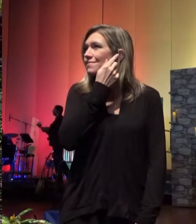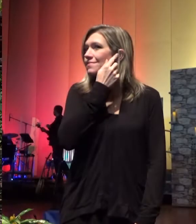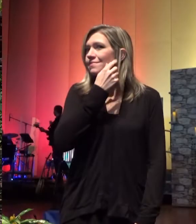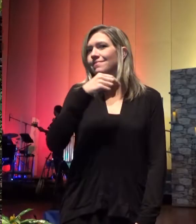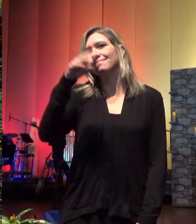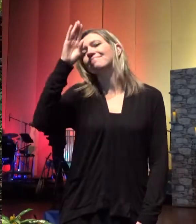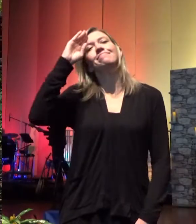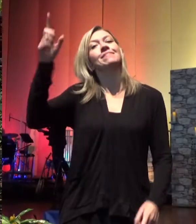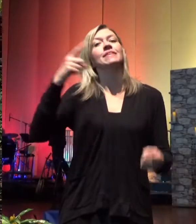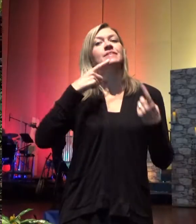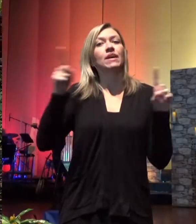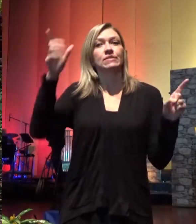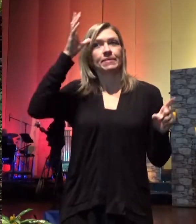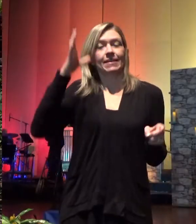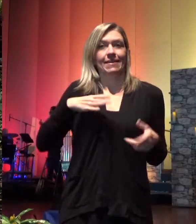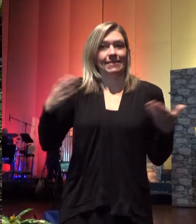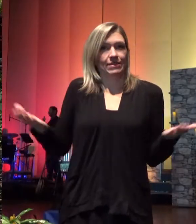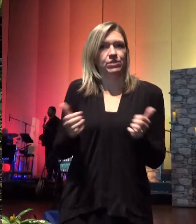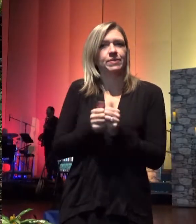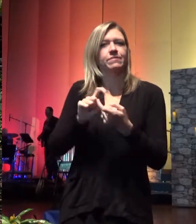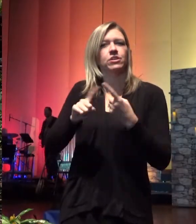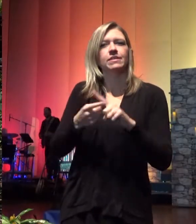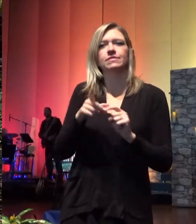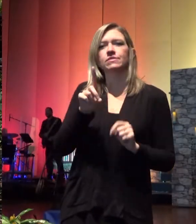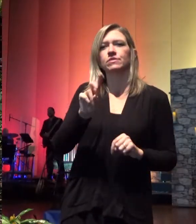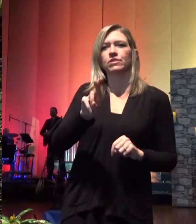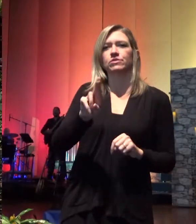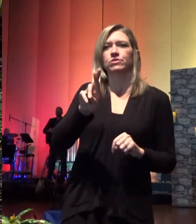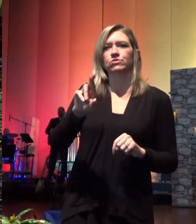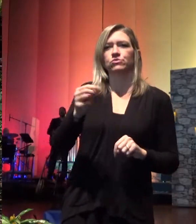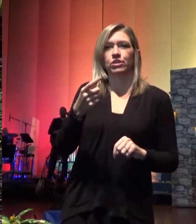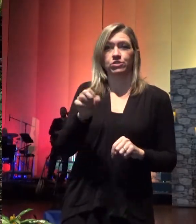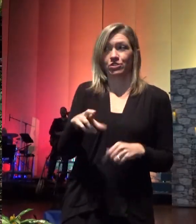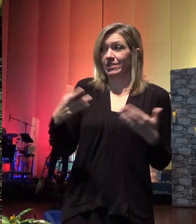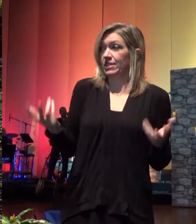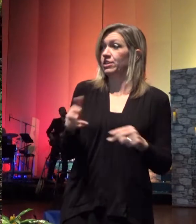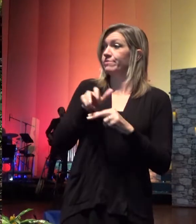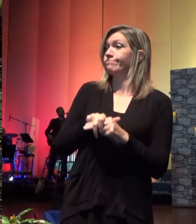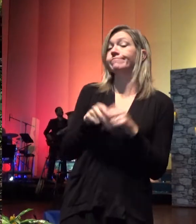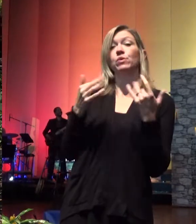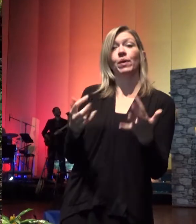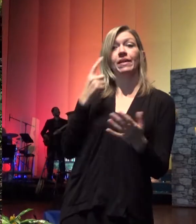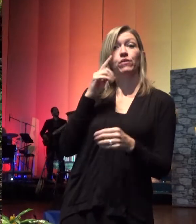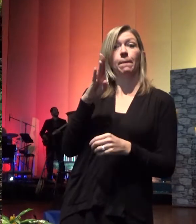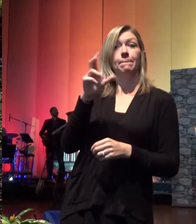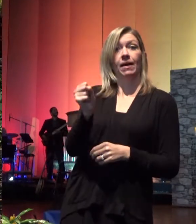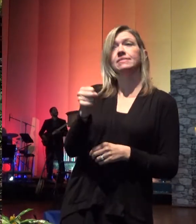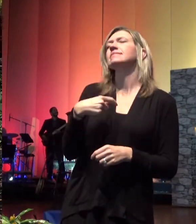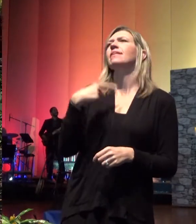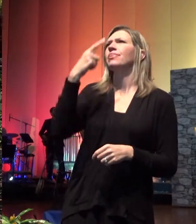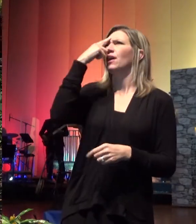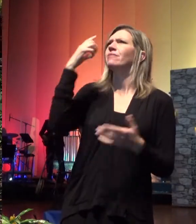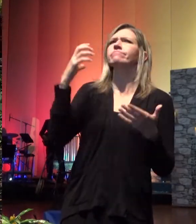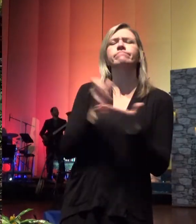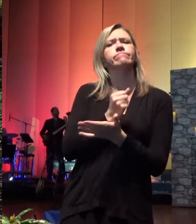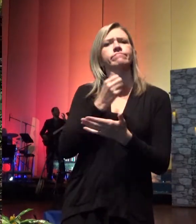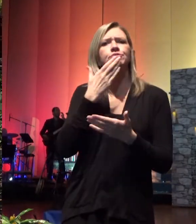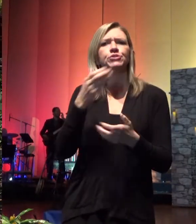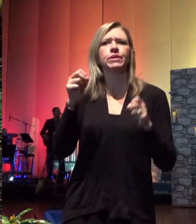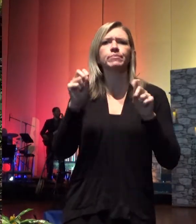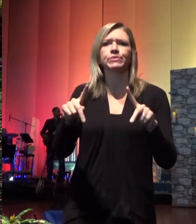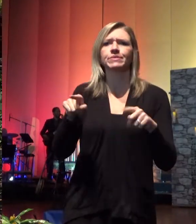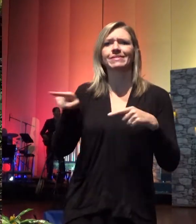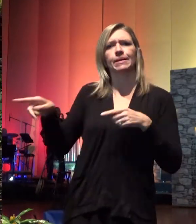Hey, it's the announcement guy. I'm here with my friend Dr. Roger, and we're here waiting for a bus. And I just thought while we're waiting, have a good opportunity for him to tell you about